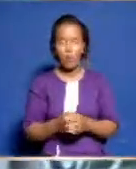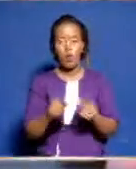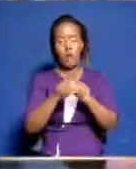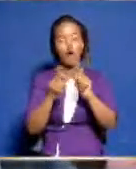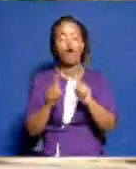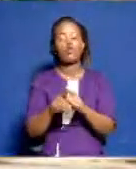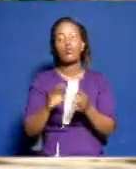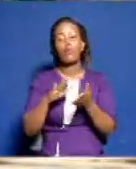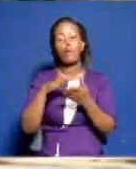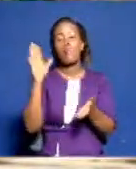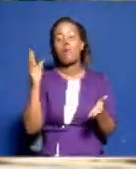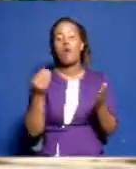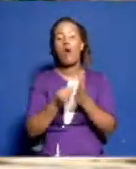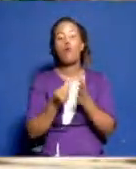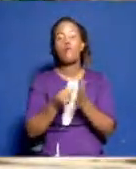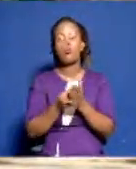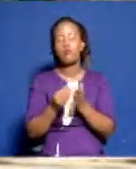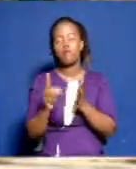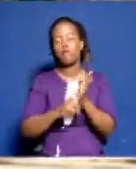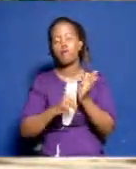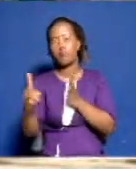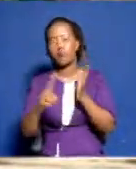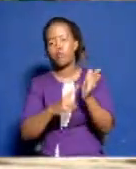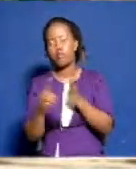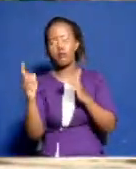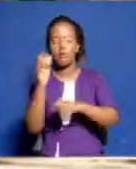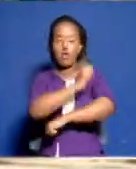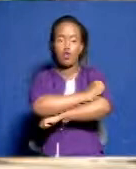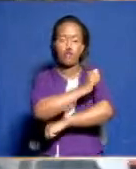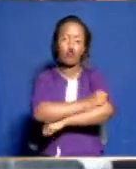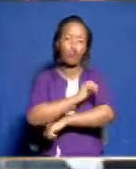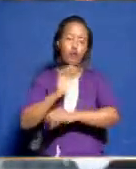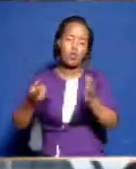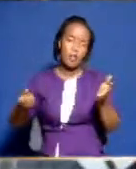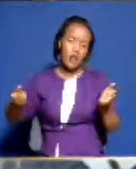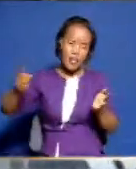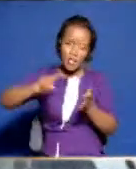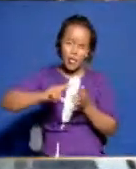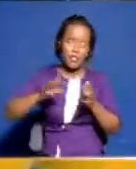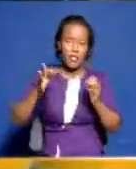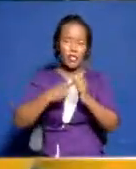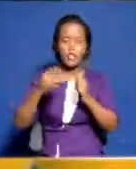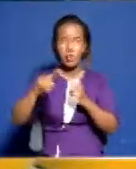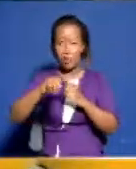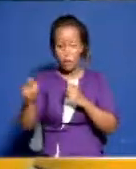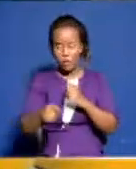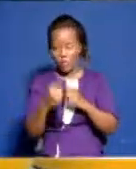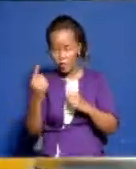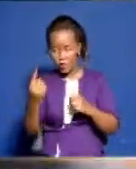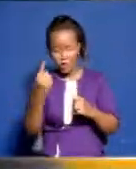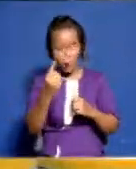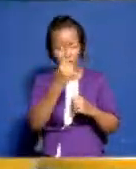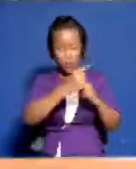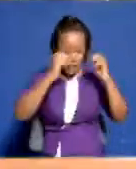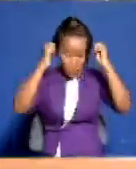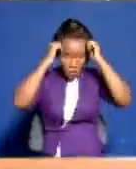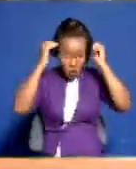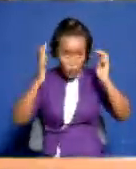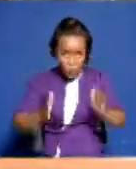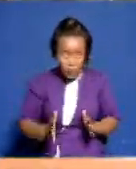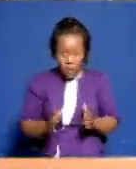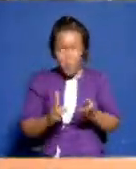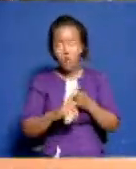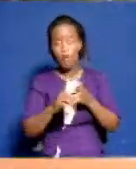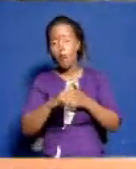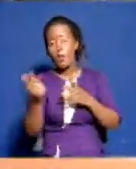for those in day schools have been increased to at least 8,000 shillings each student per year, while those in